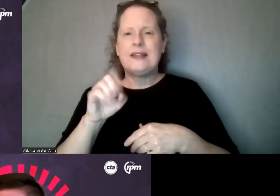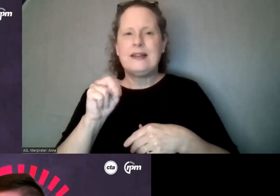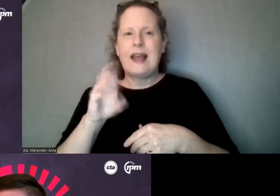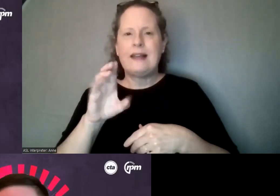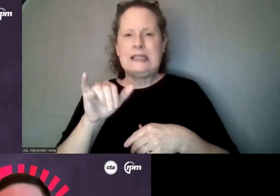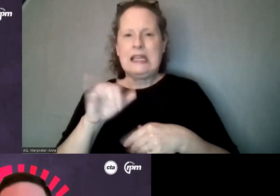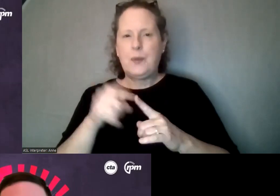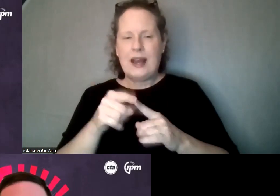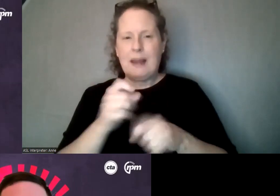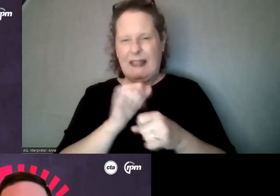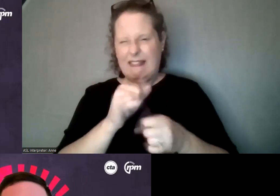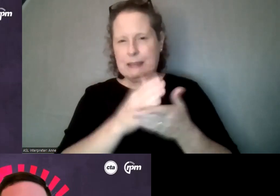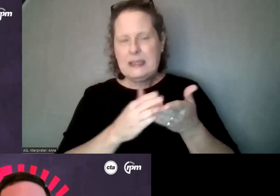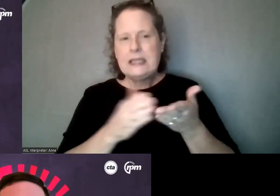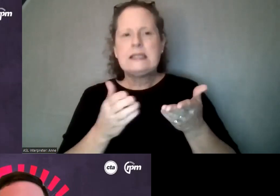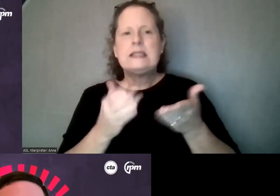Also